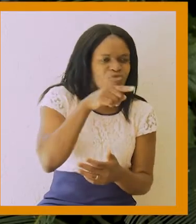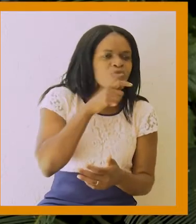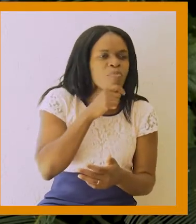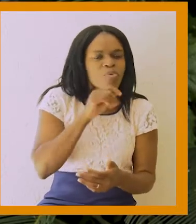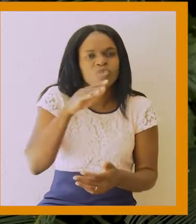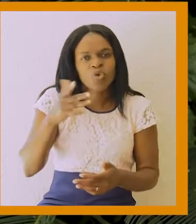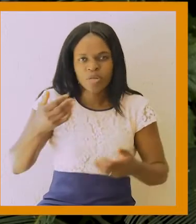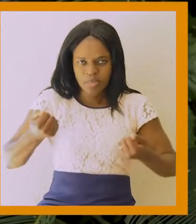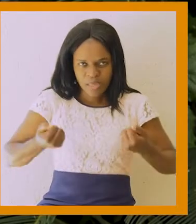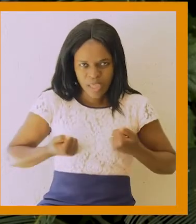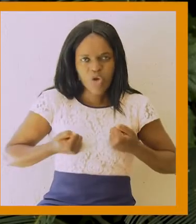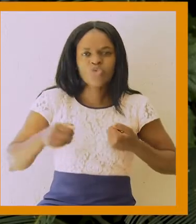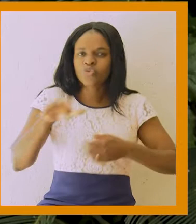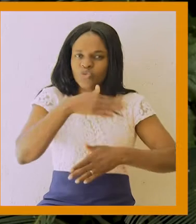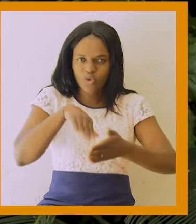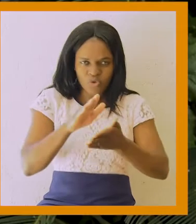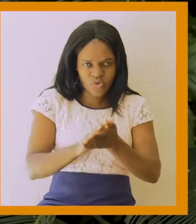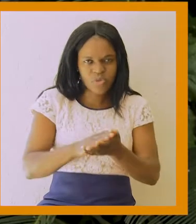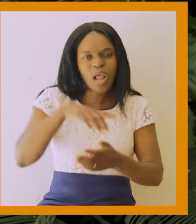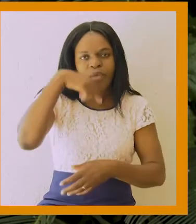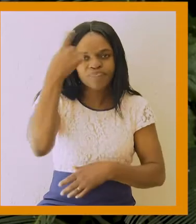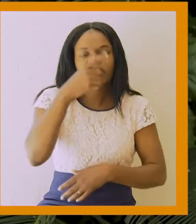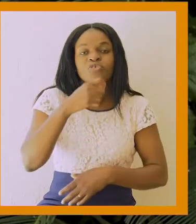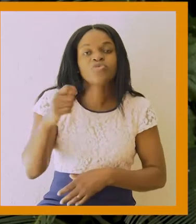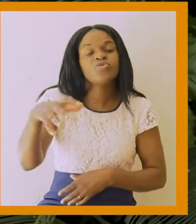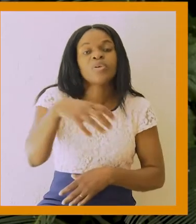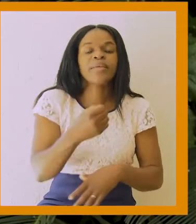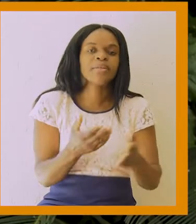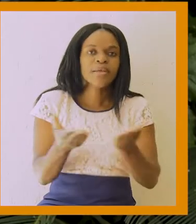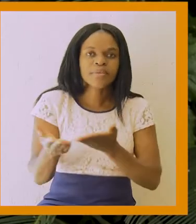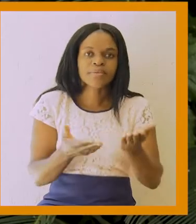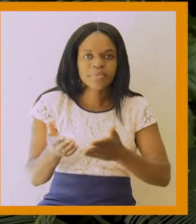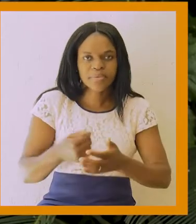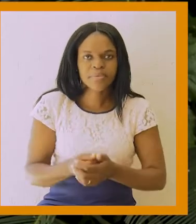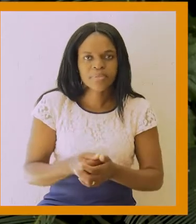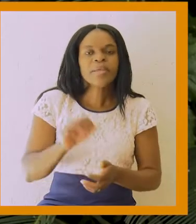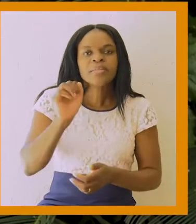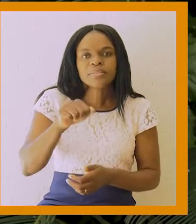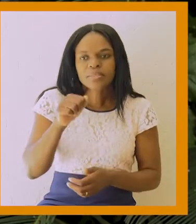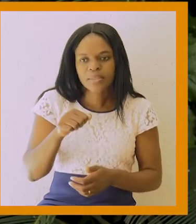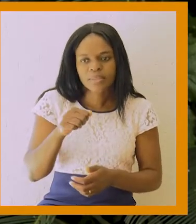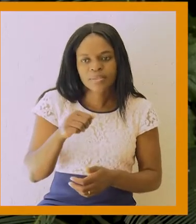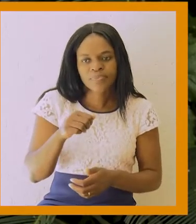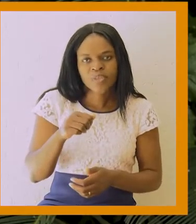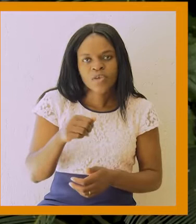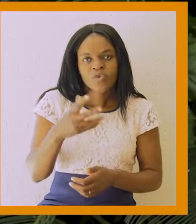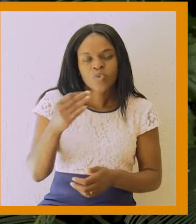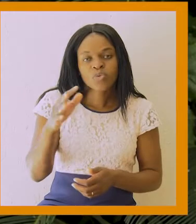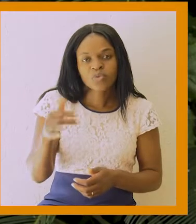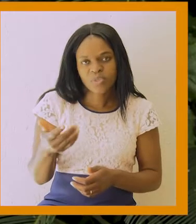Mm-hmm. Everyone can access those services. Mm-hmm. But at the same time, we're not only looking at offering